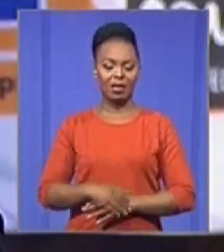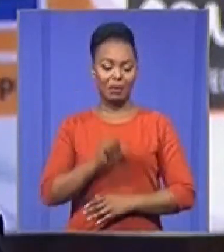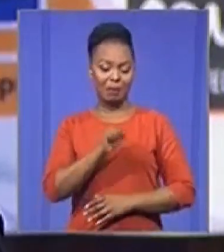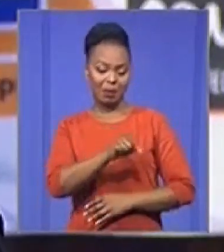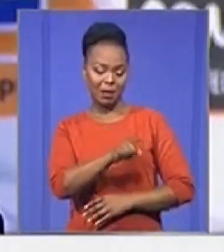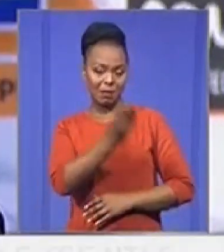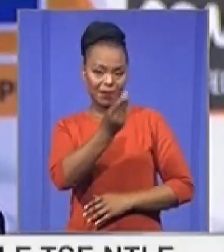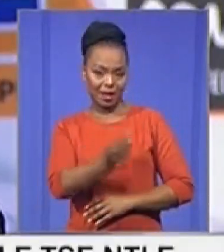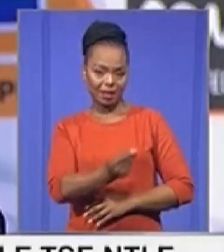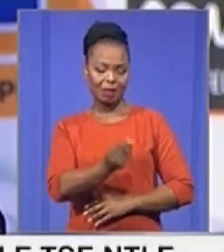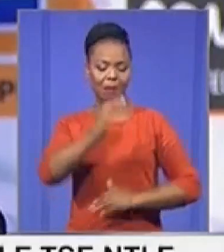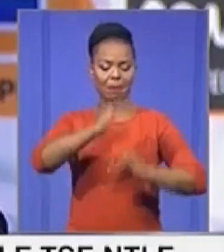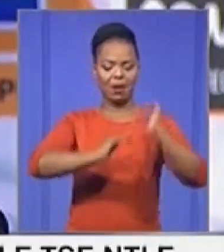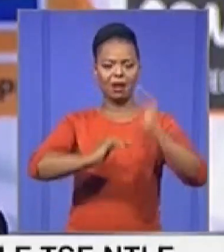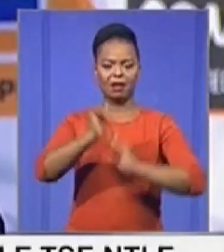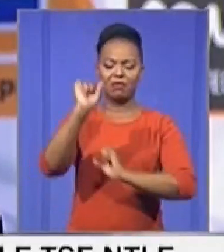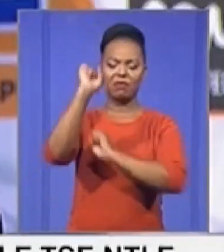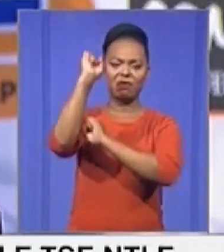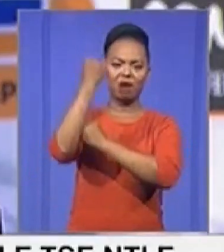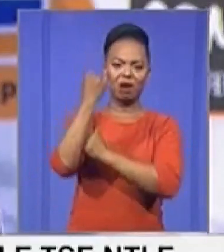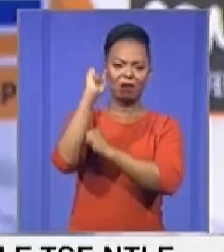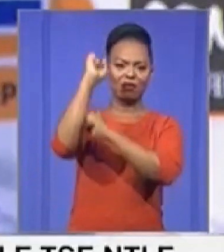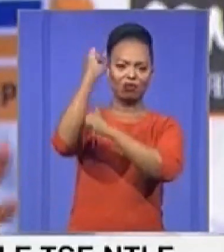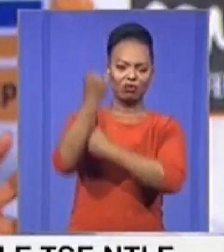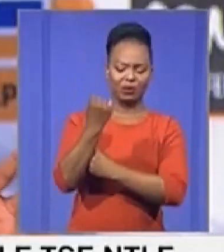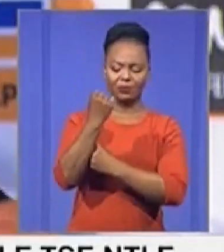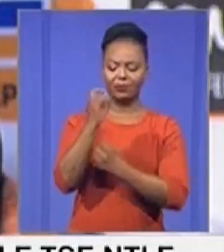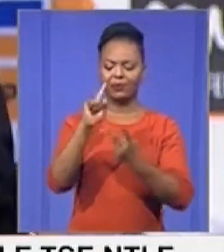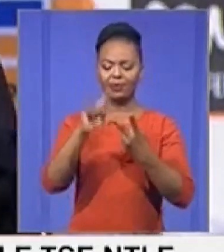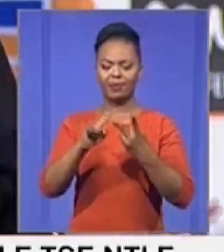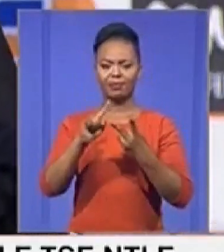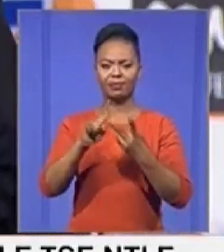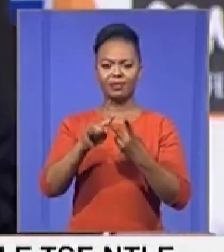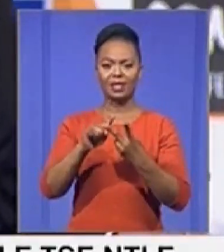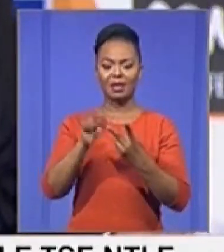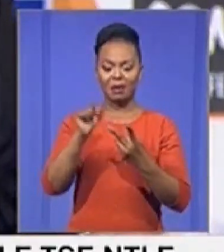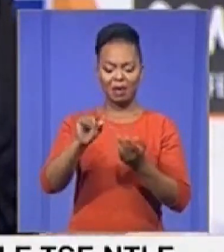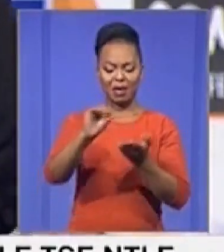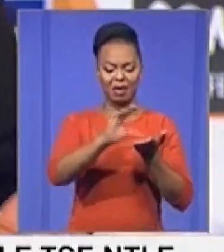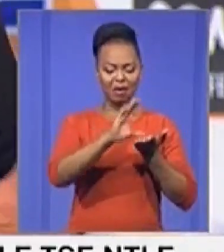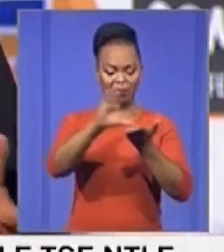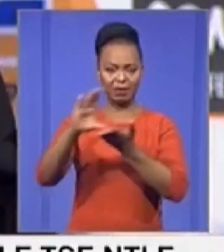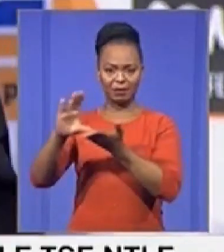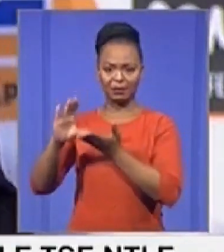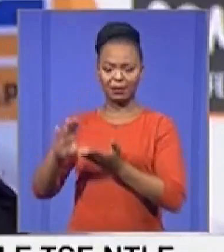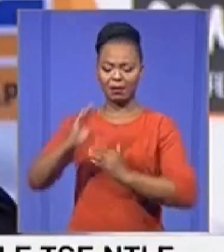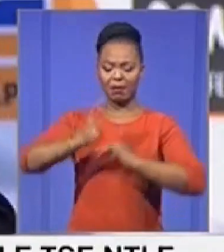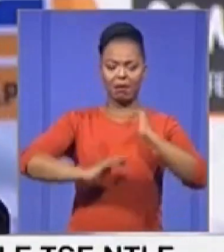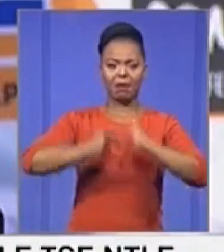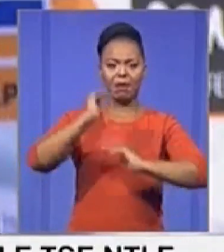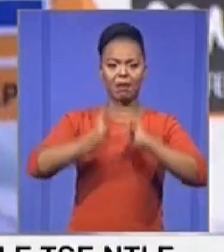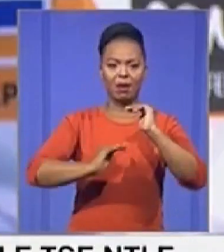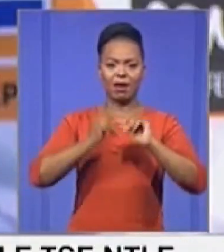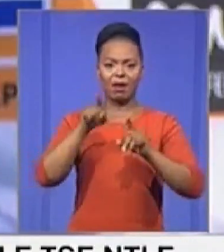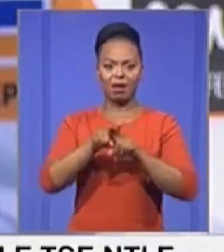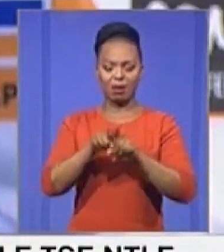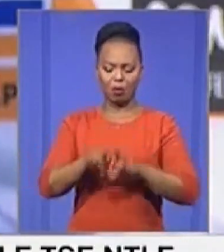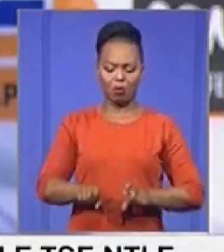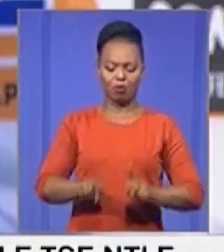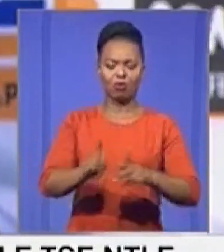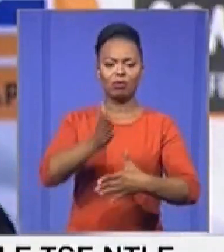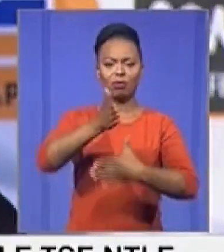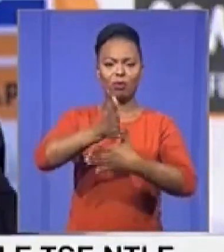di-factory e age di-investment tse tla kgonang go aga mesebetsi ra